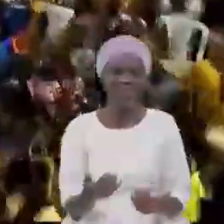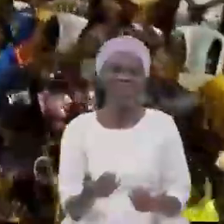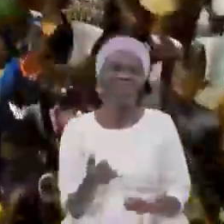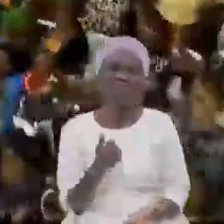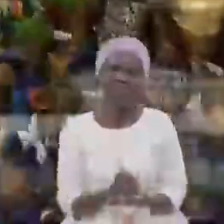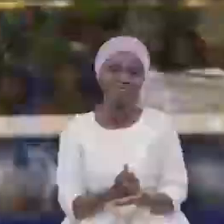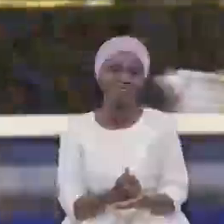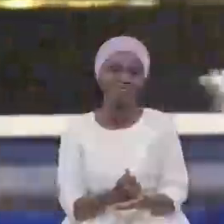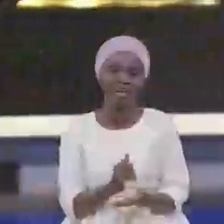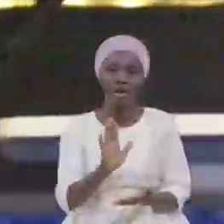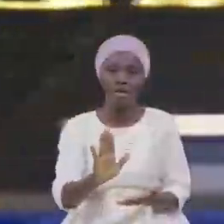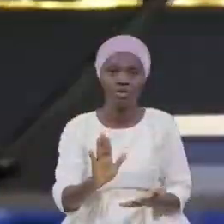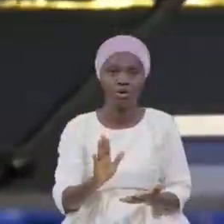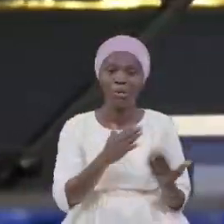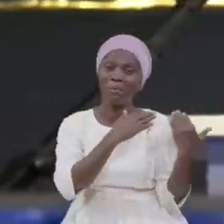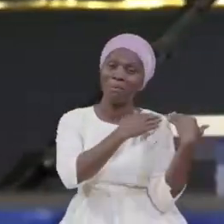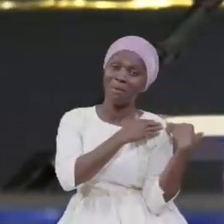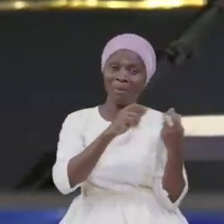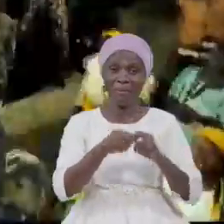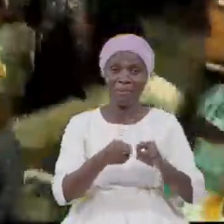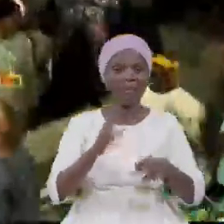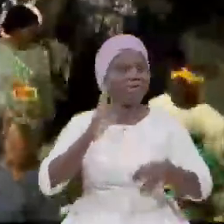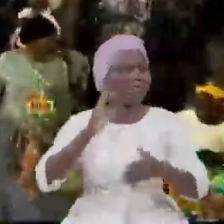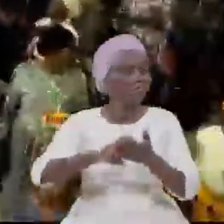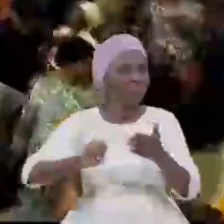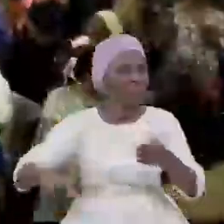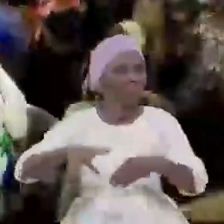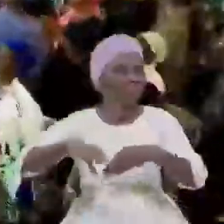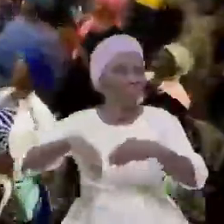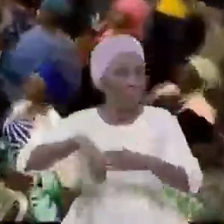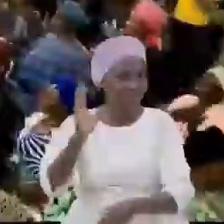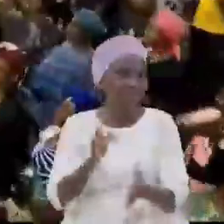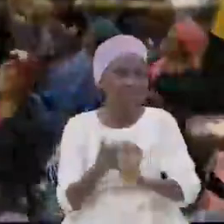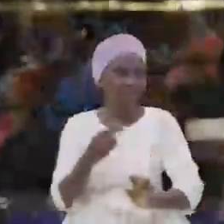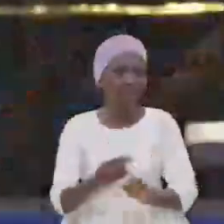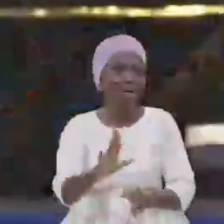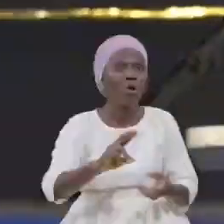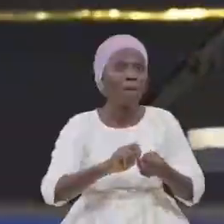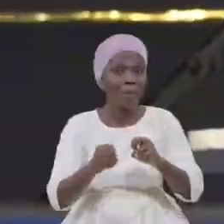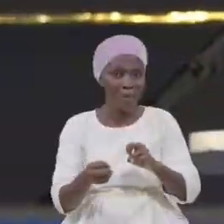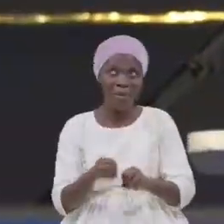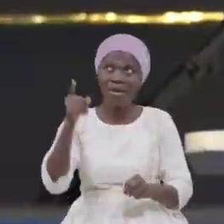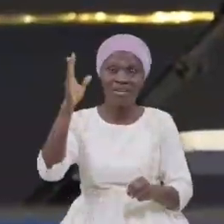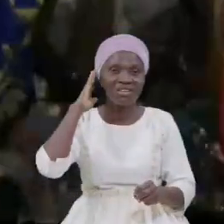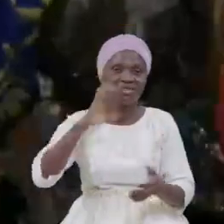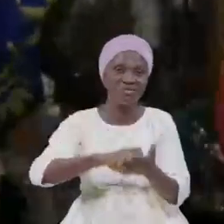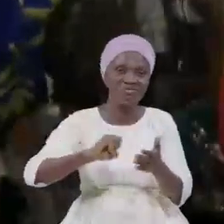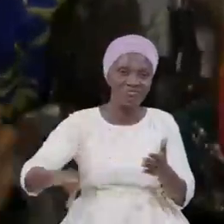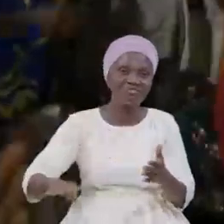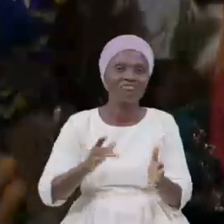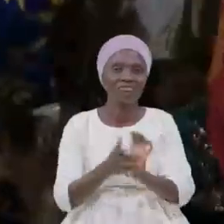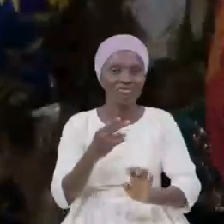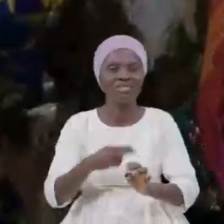Your bodies, he'll roll away. Your problems, he'll take away.